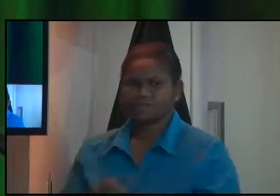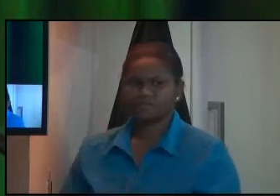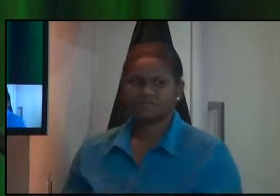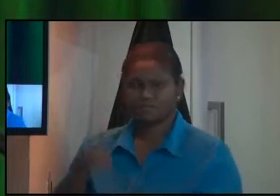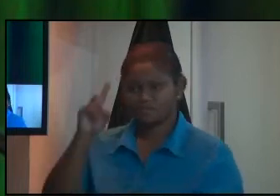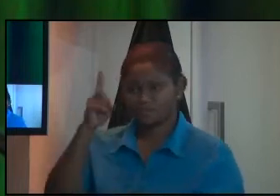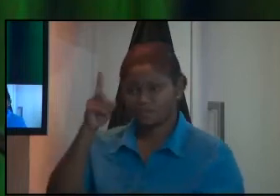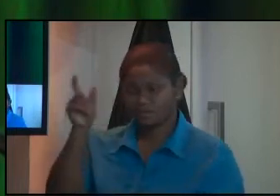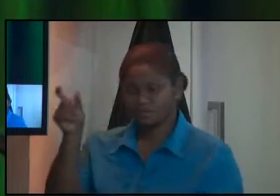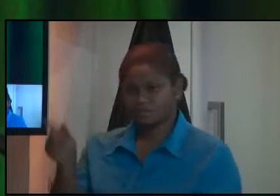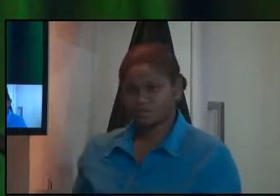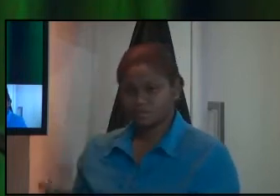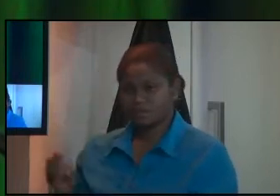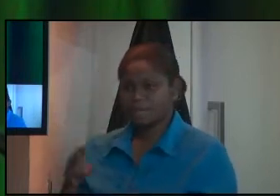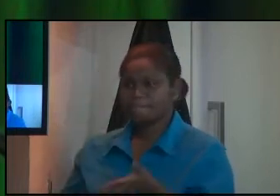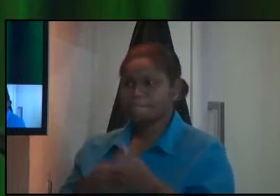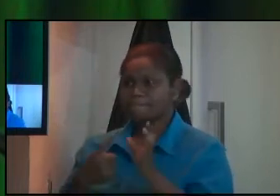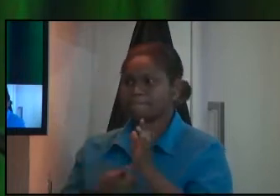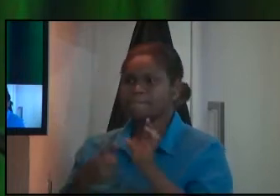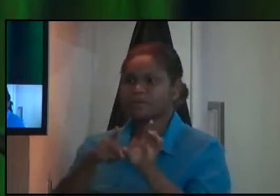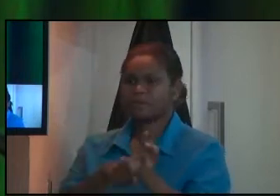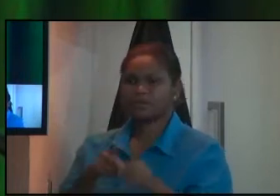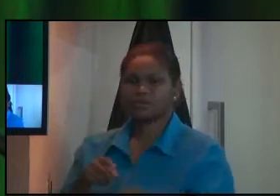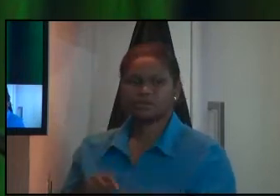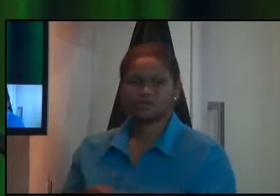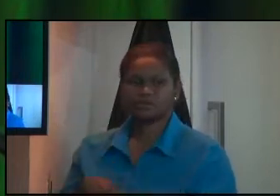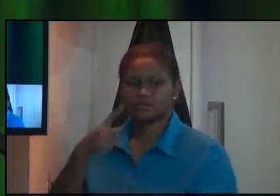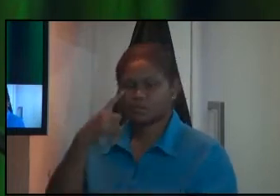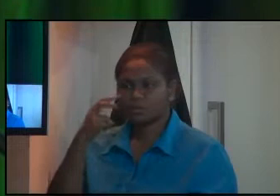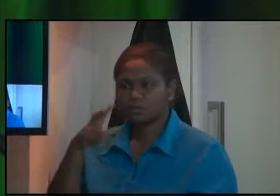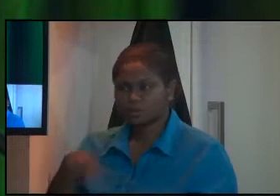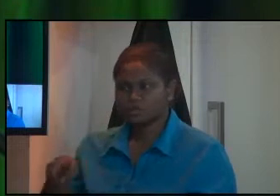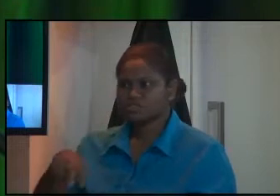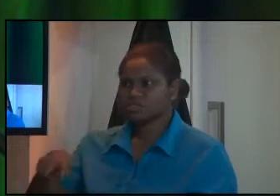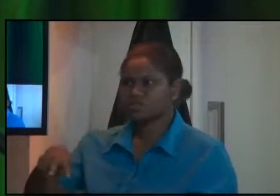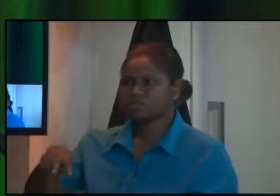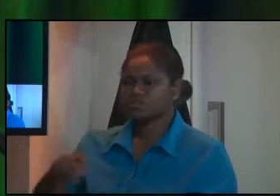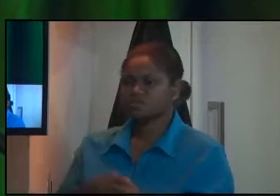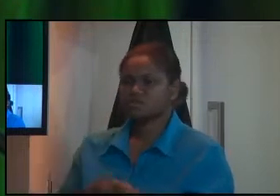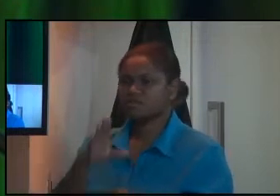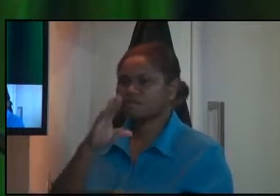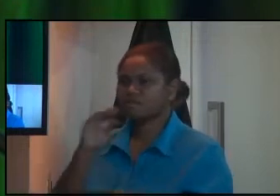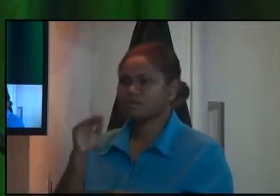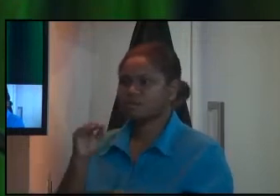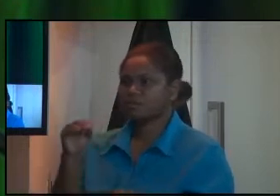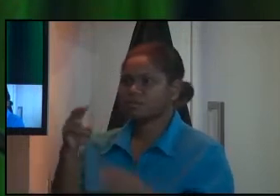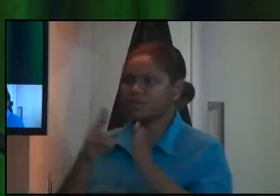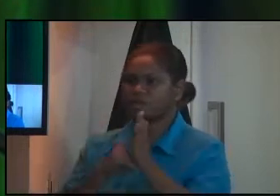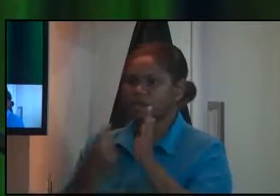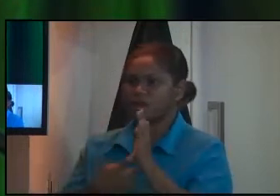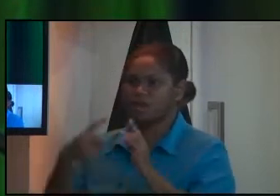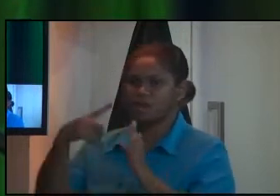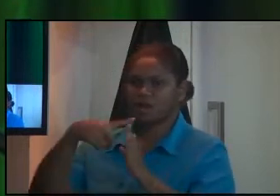Ms. Mary Fairio. She is a research fellow for the Gender in PNG program at the National Research Institute. She